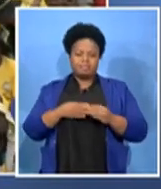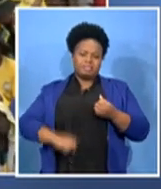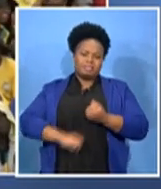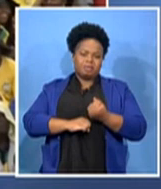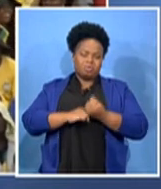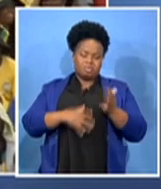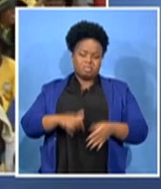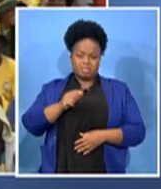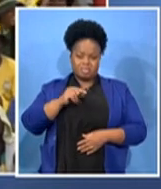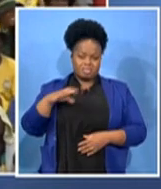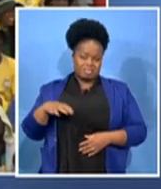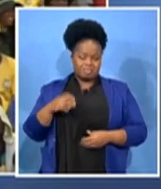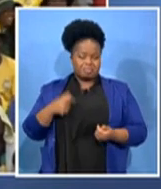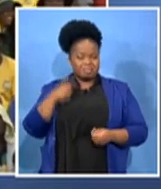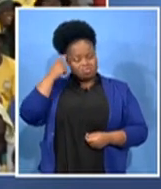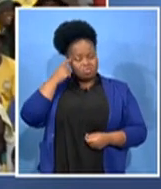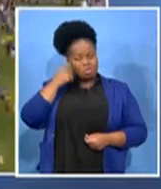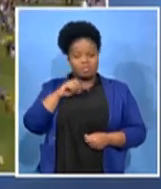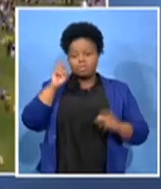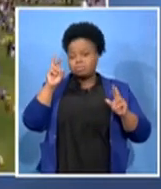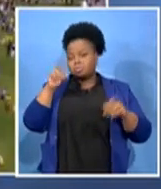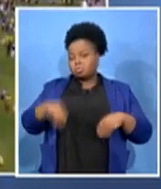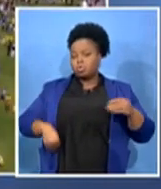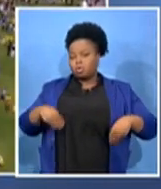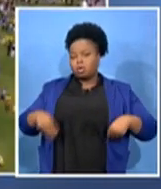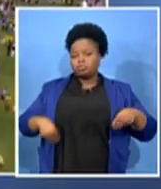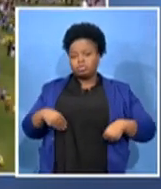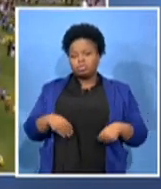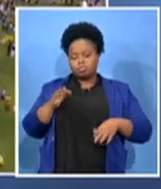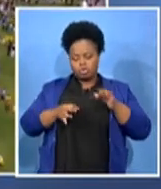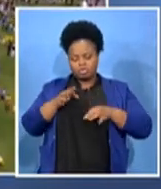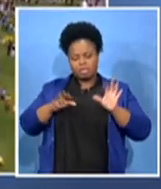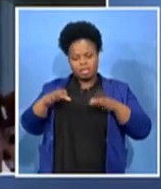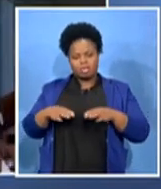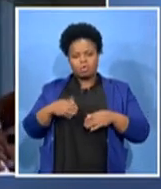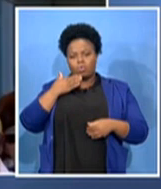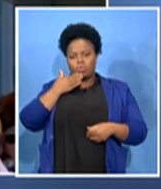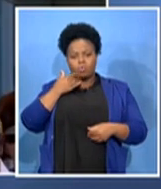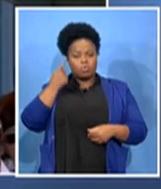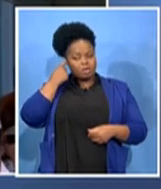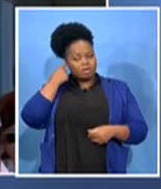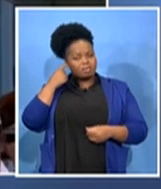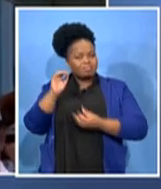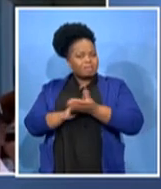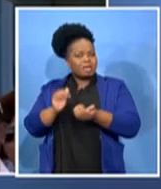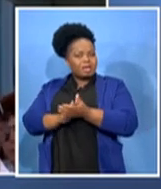to the issue of the party general secretary or secretary general who also faces corruption